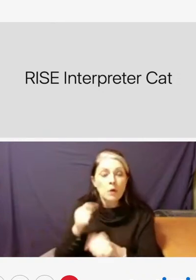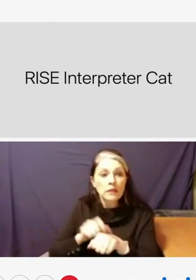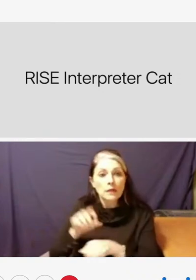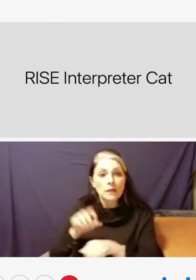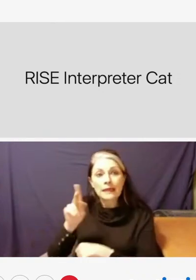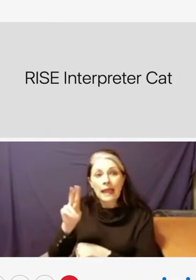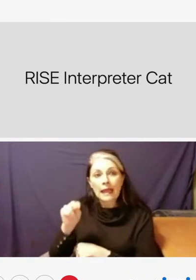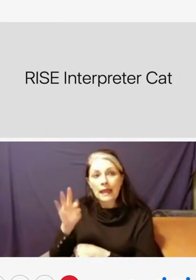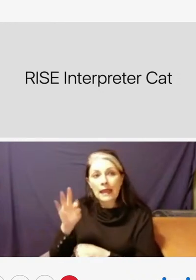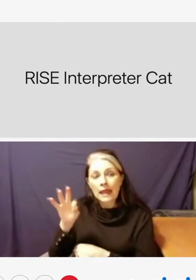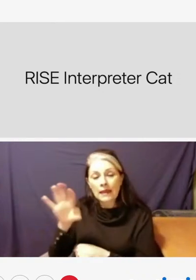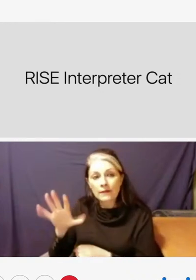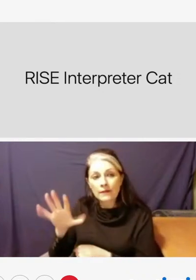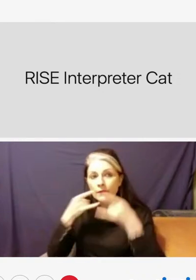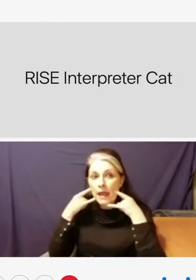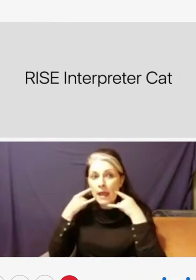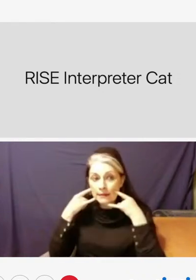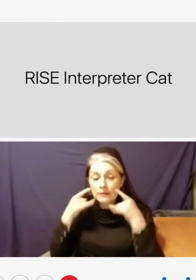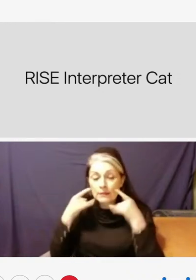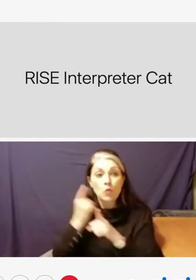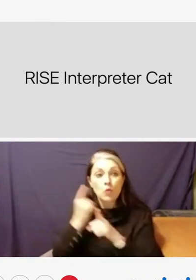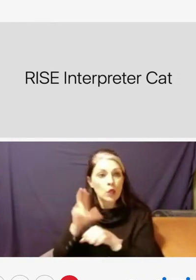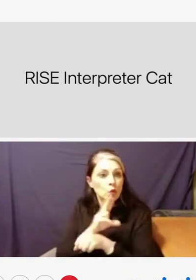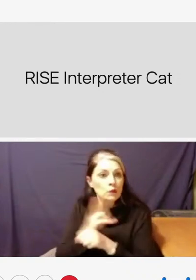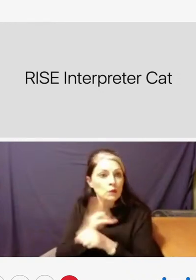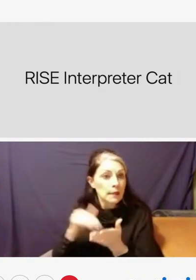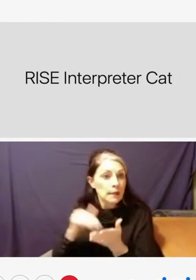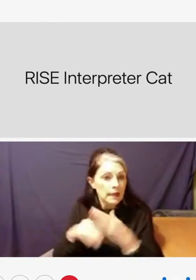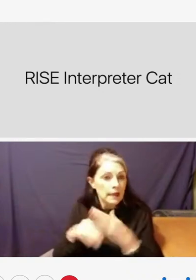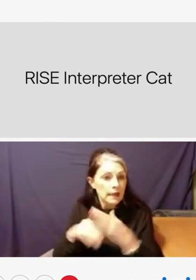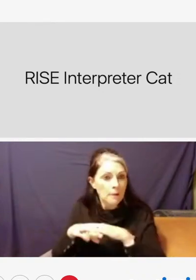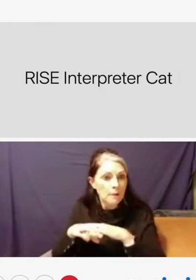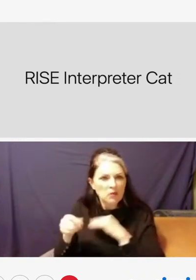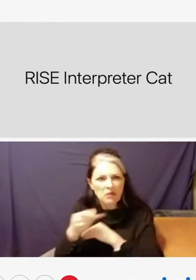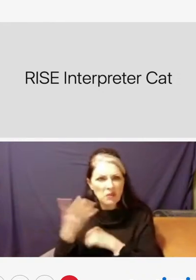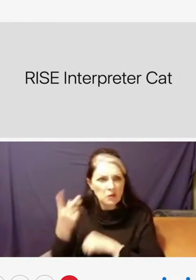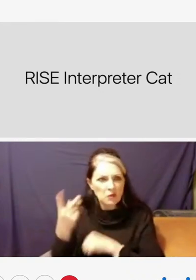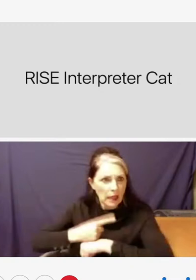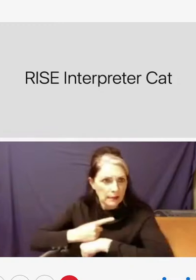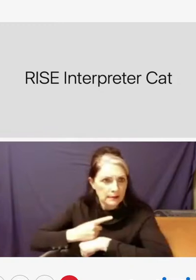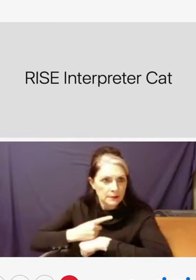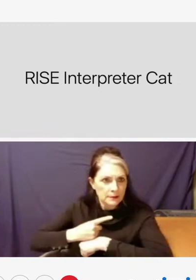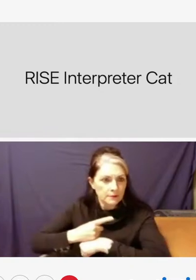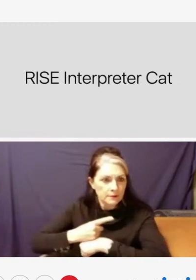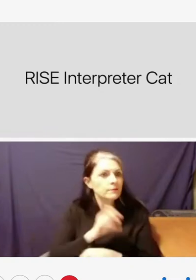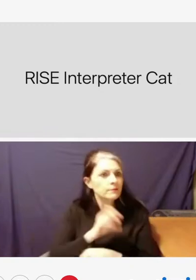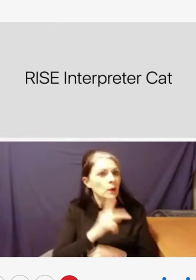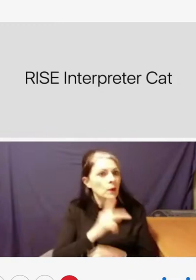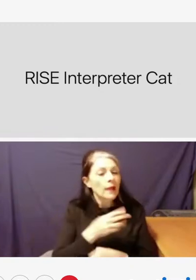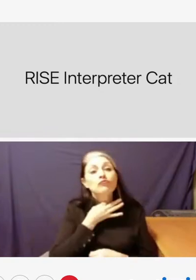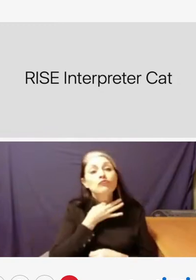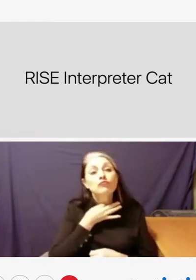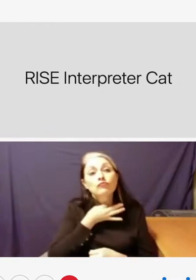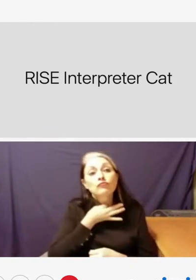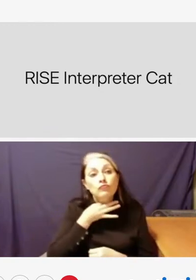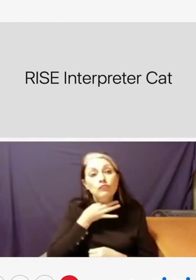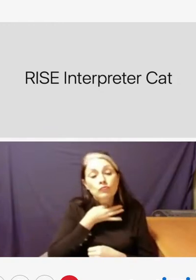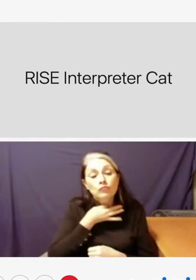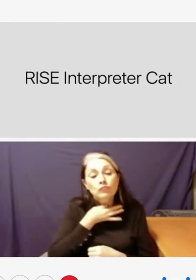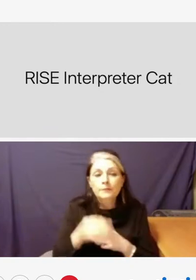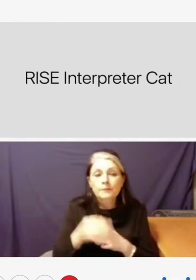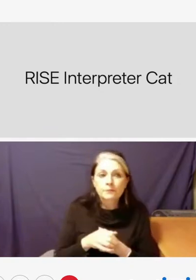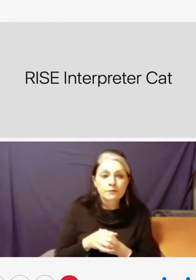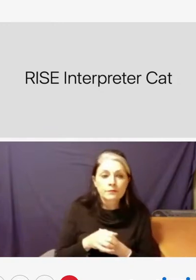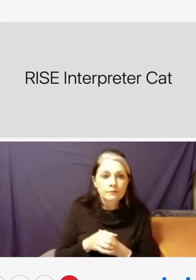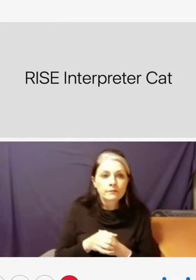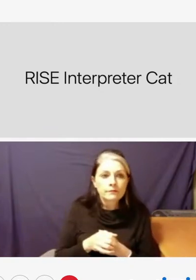correct they are reusable for up to a number of days okay I was just curious if they had come in yet I had known they were coming but I